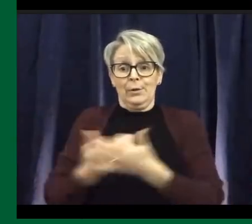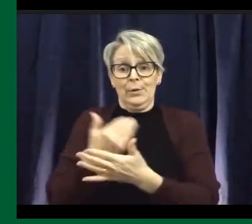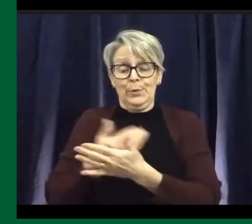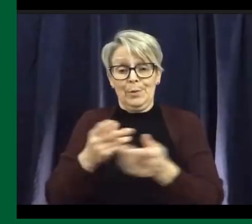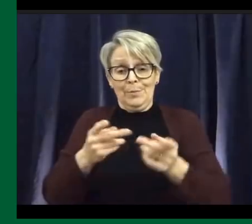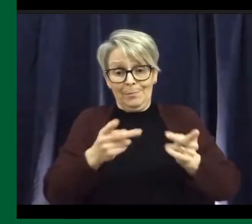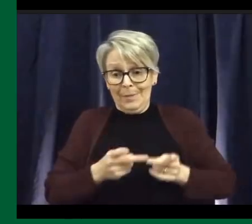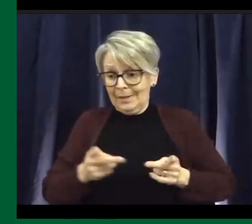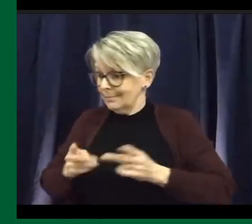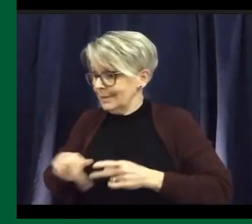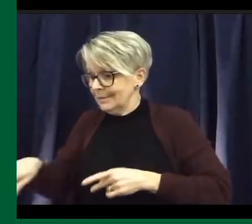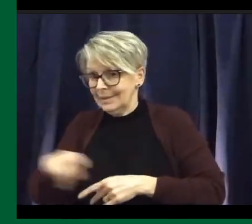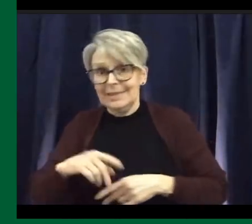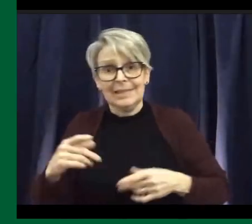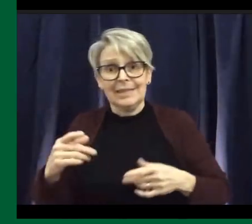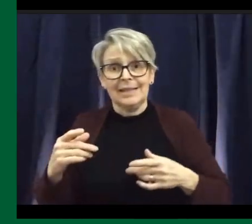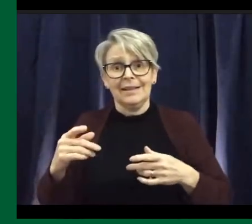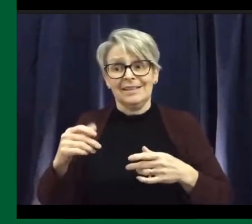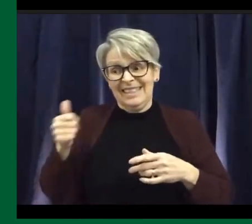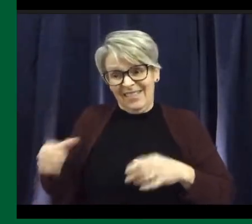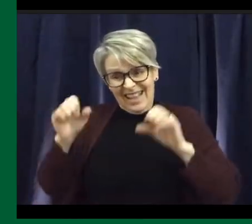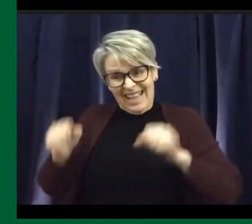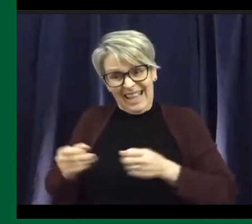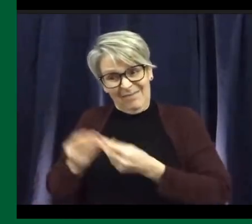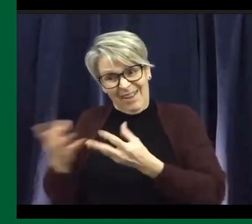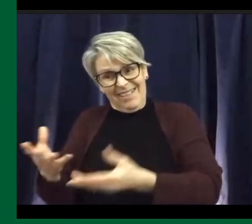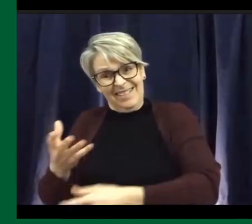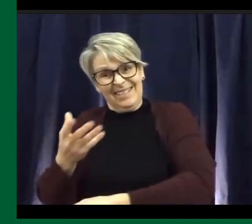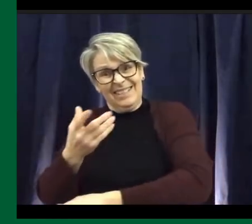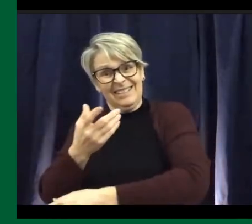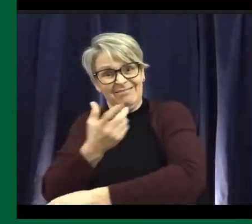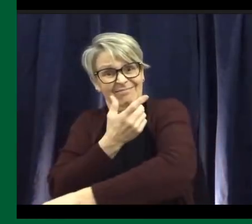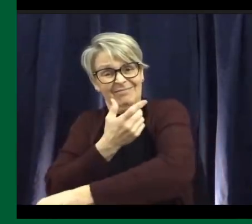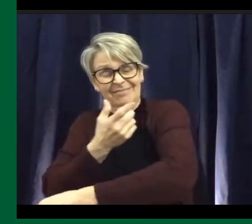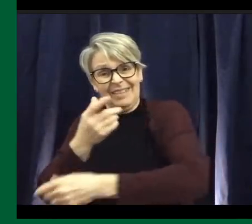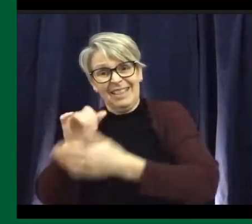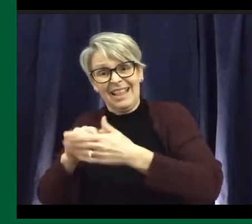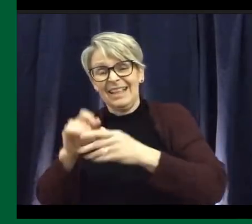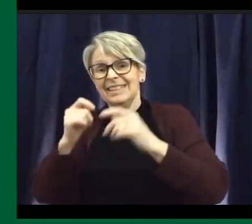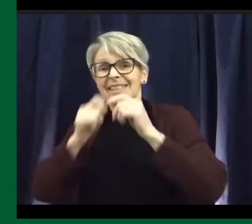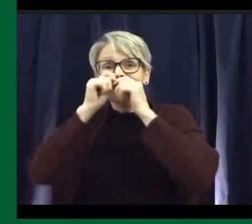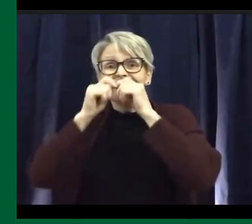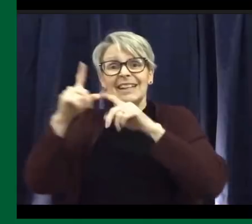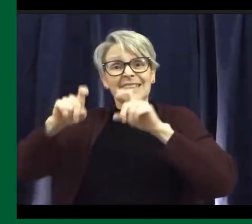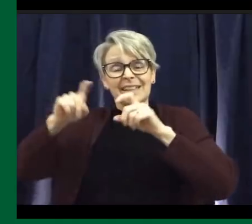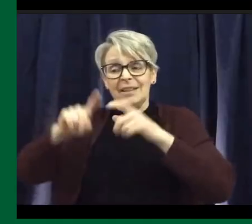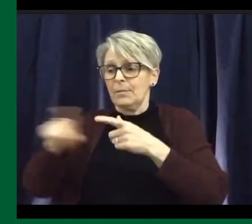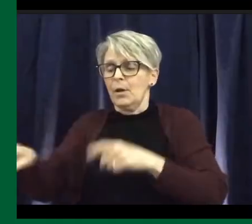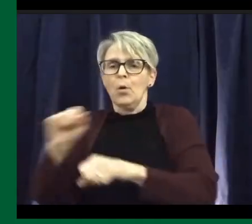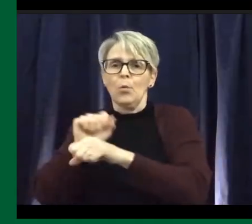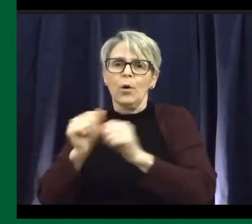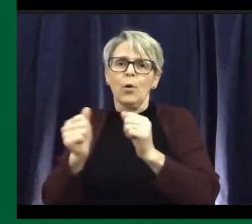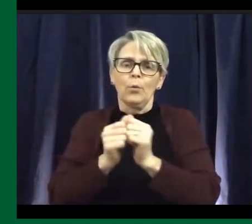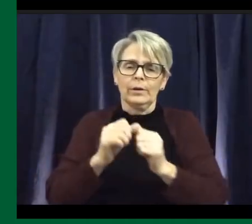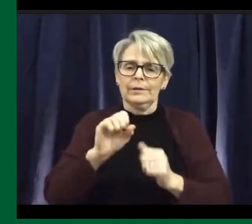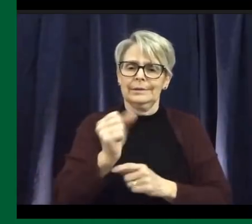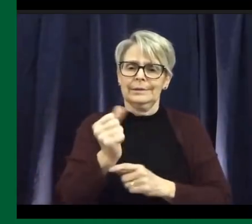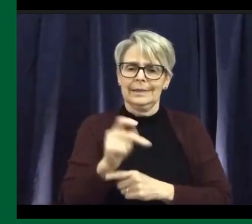capacity to deliver these tests on their own, so with that in mind, the Ministry of Health is working with SAS Builds and Procurement to develop a request